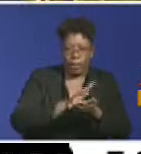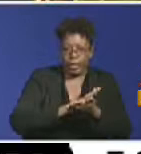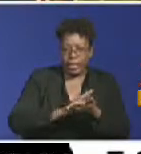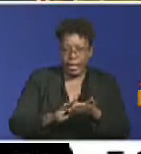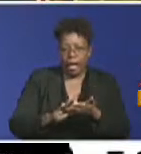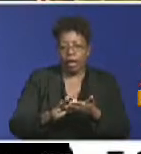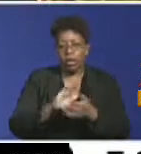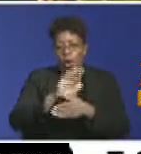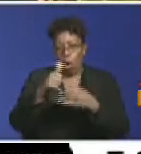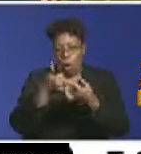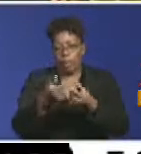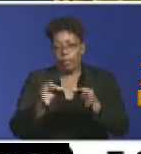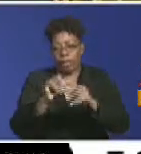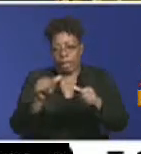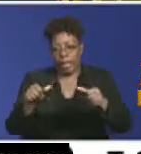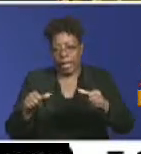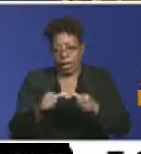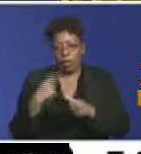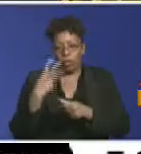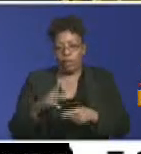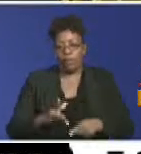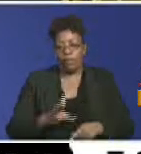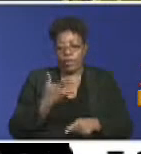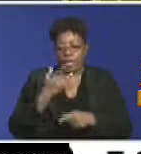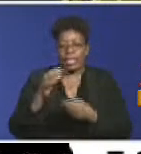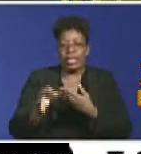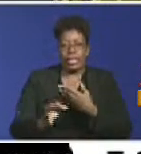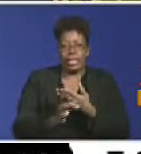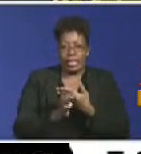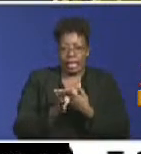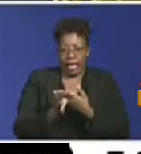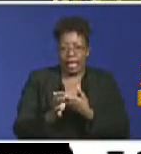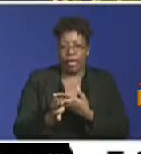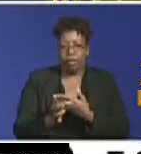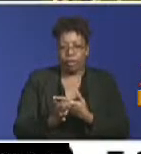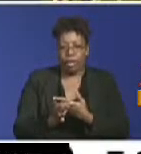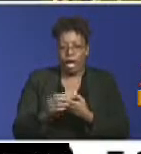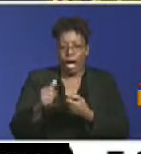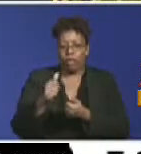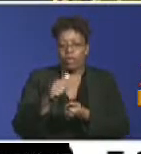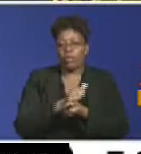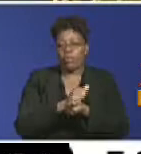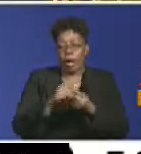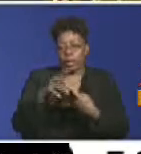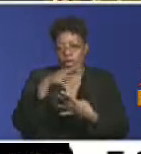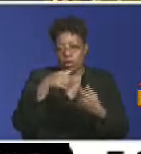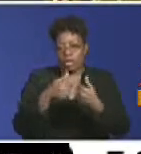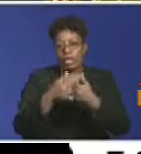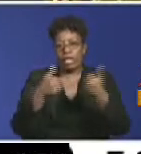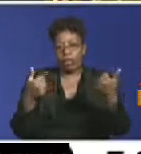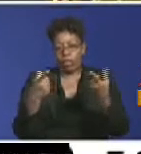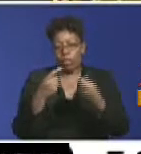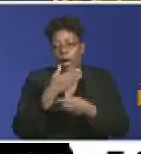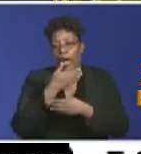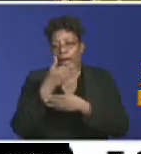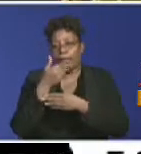So we feel safe, and most importantly, we practice the social distancing. So we